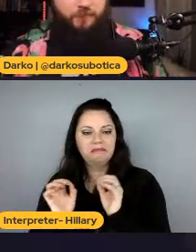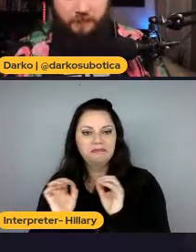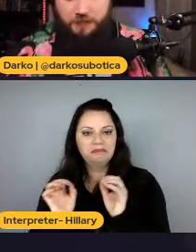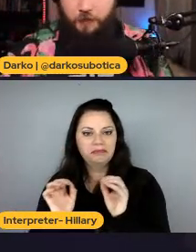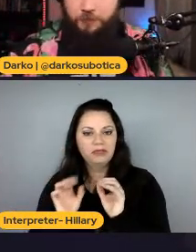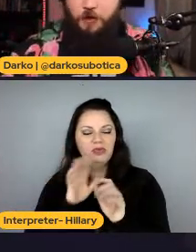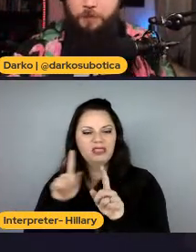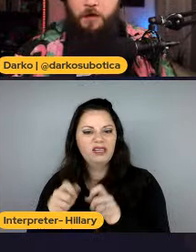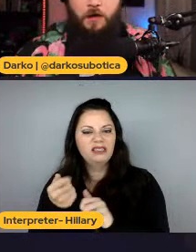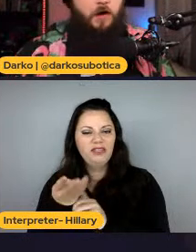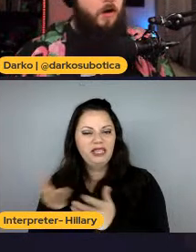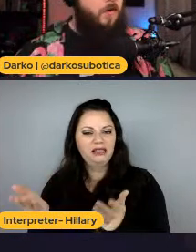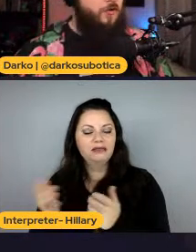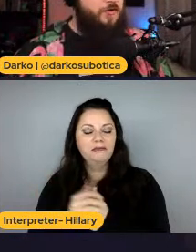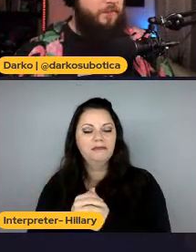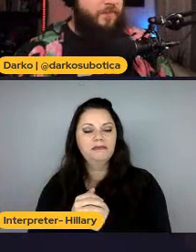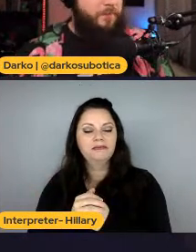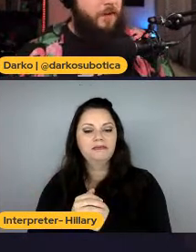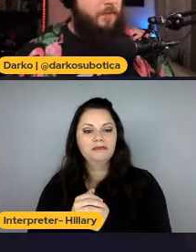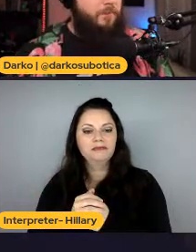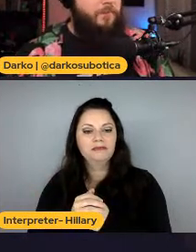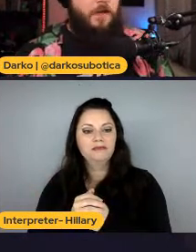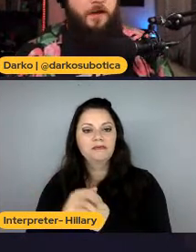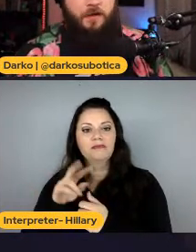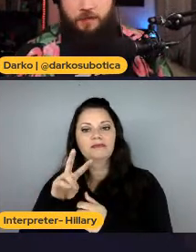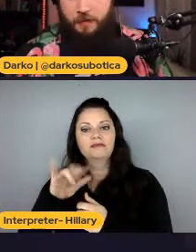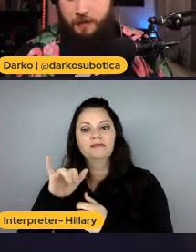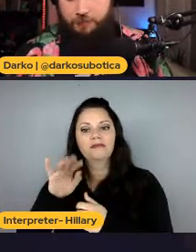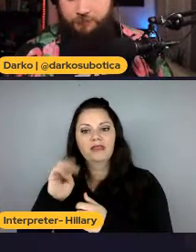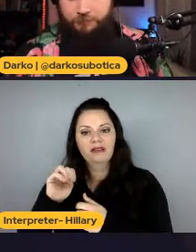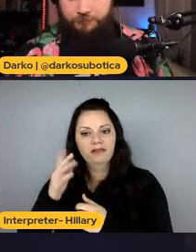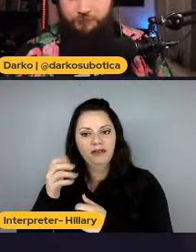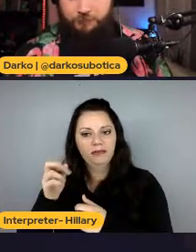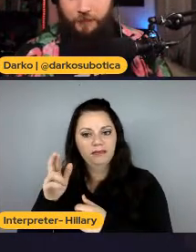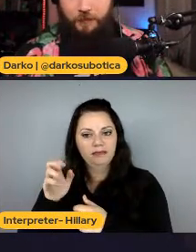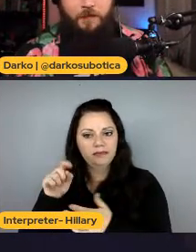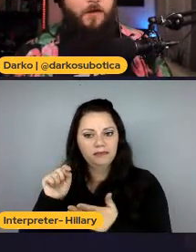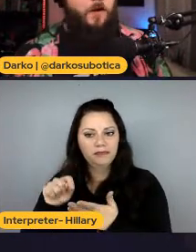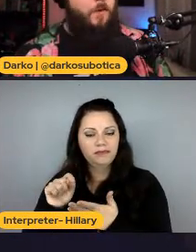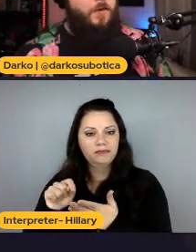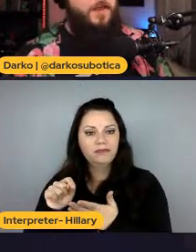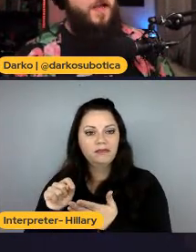test a couple of things here. So using Vim here, and